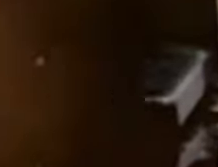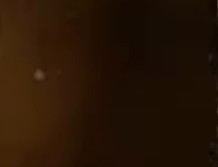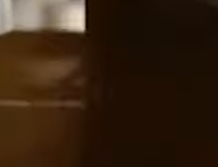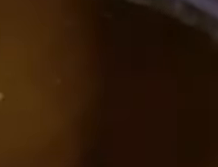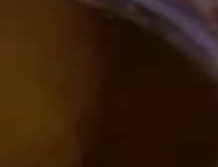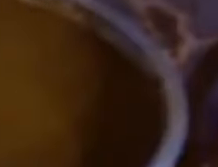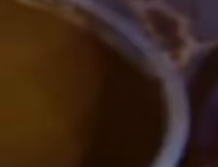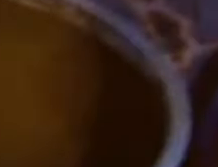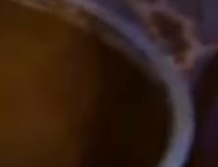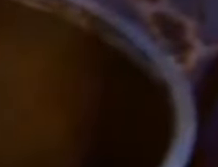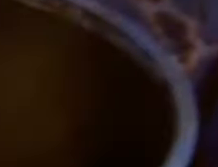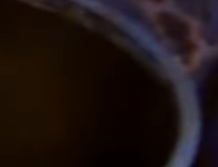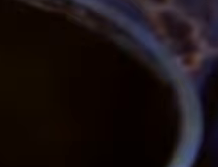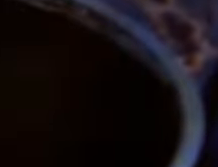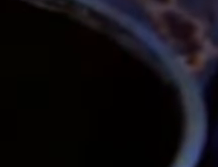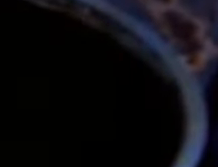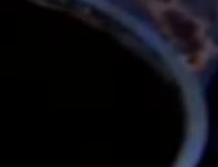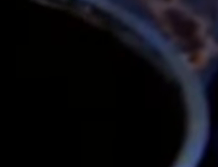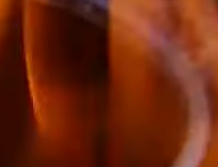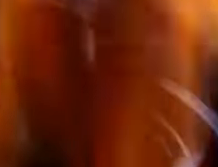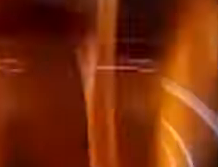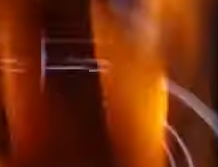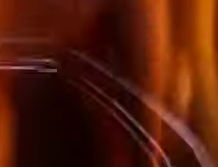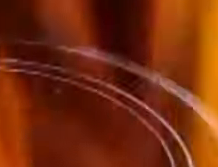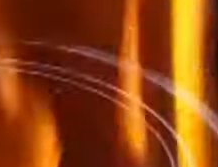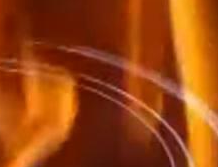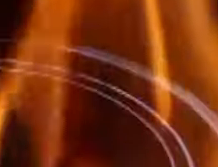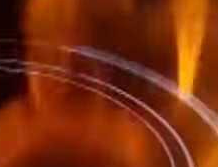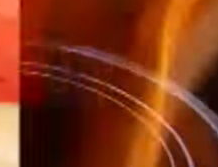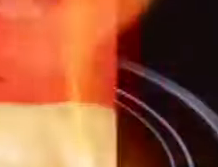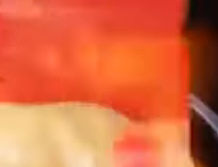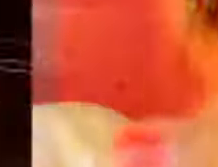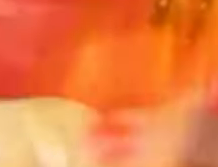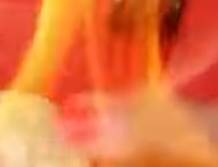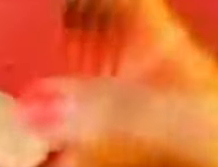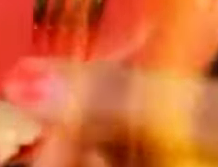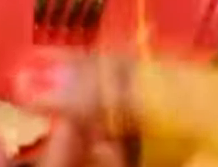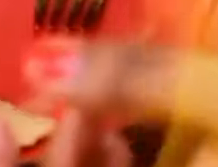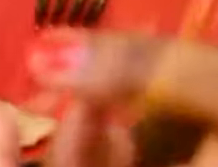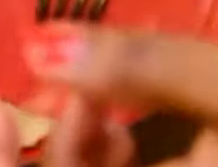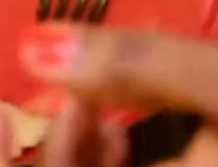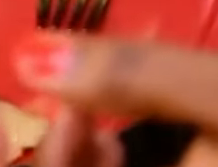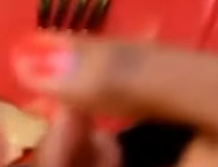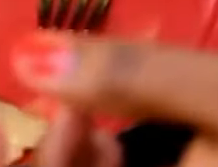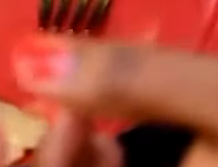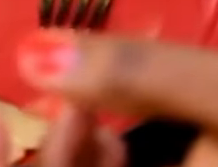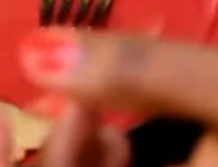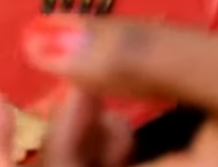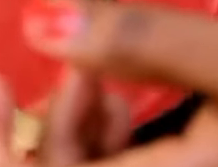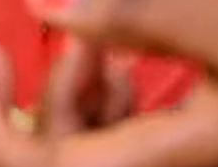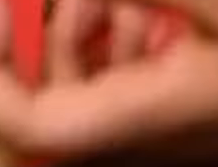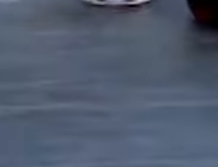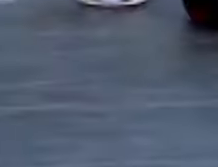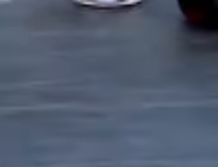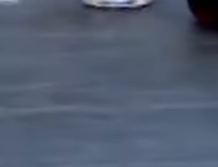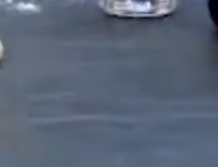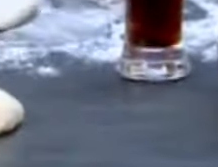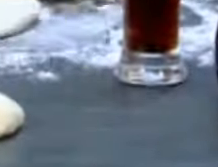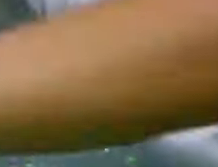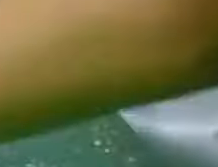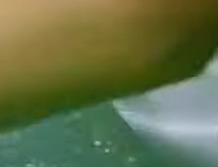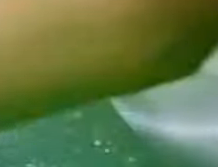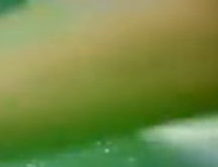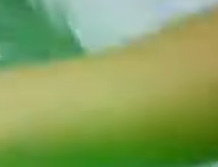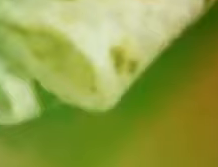Get ready to tantalize your taste buds and embark on a culinary journey with Pishi Bomba, the ultimate cooking show that